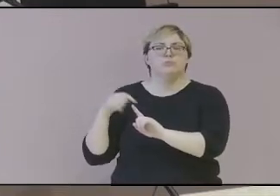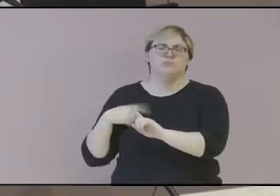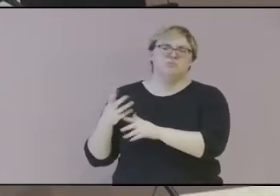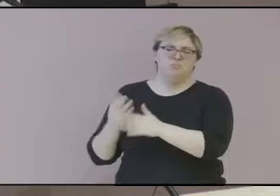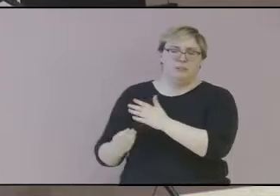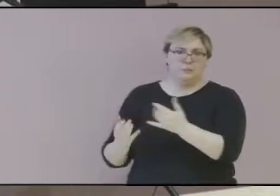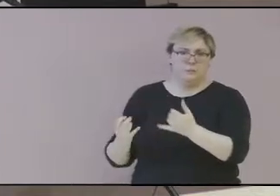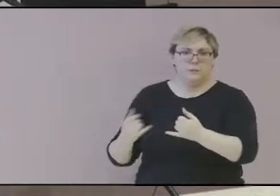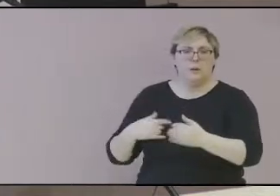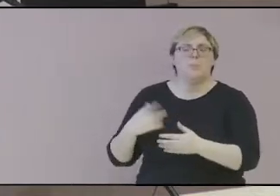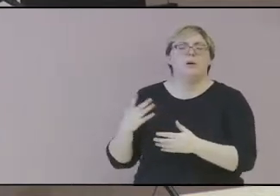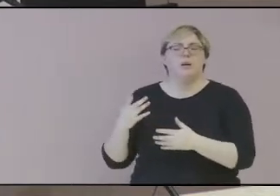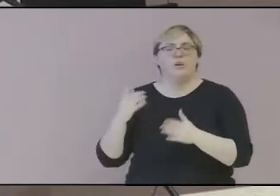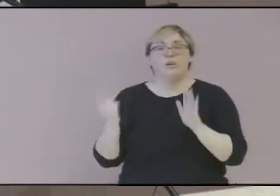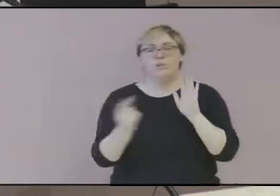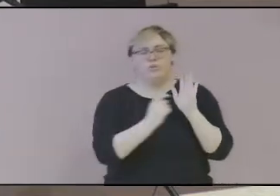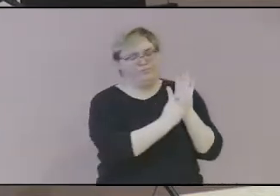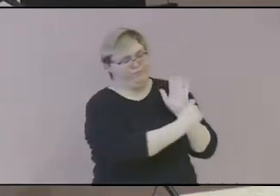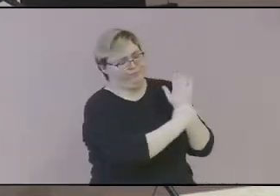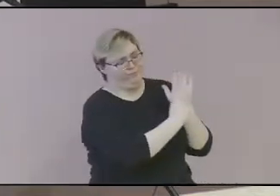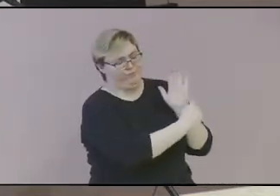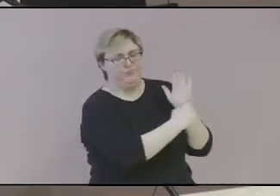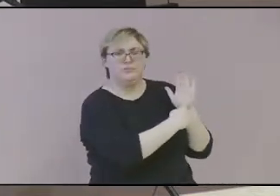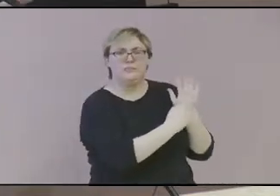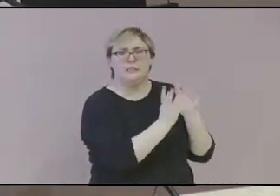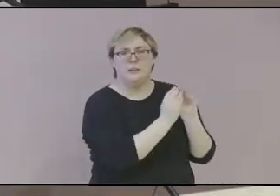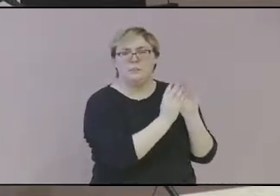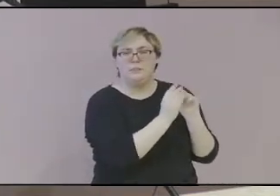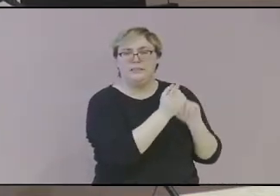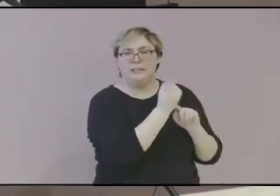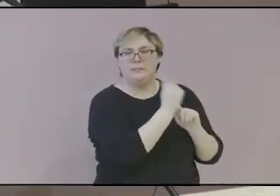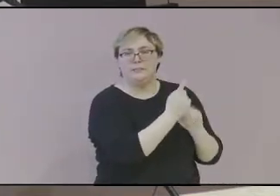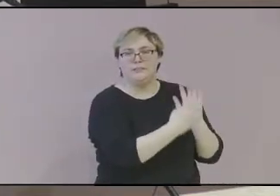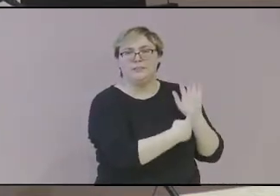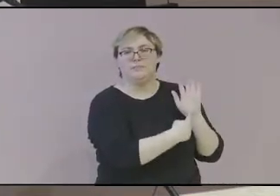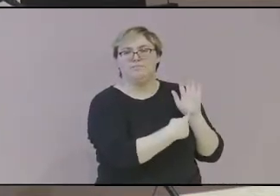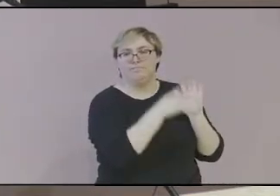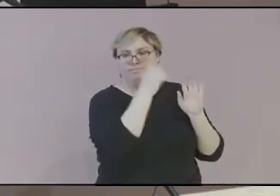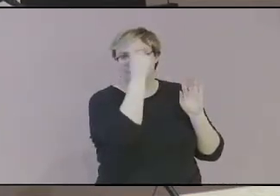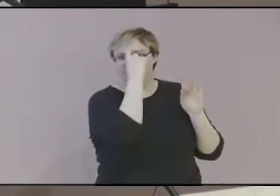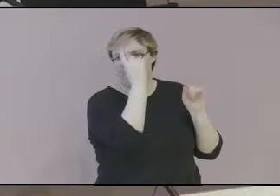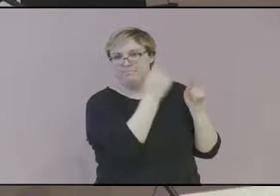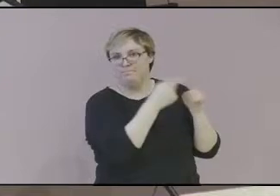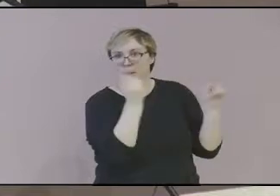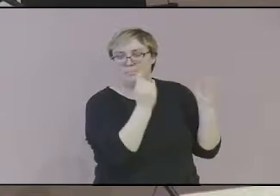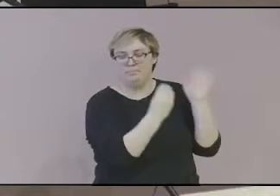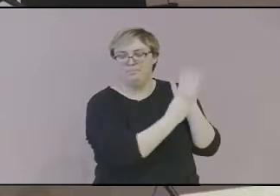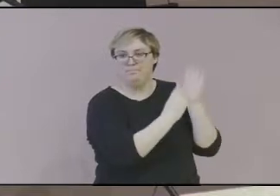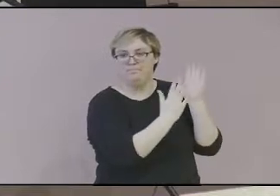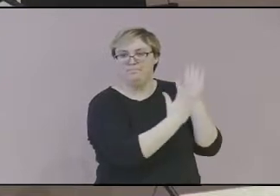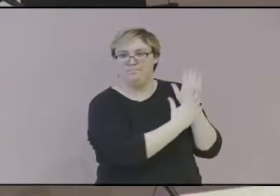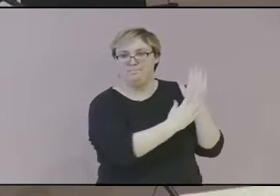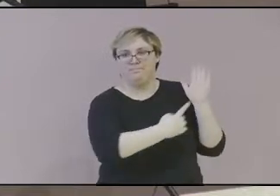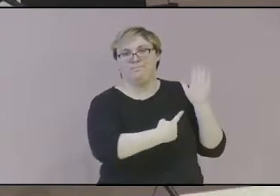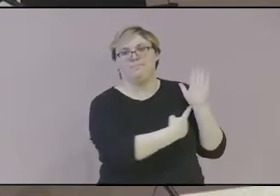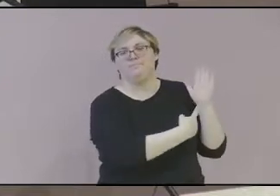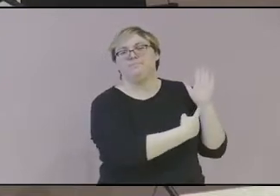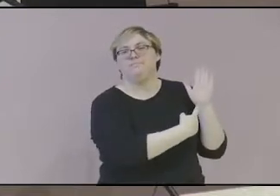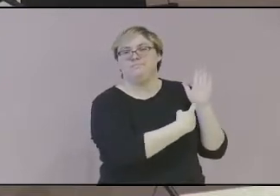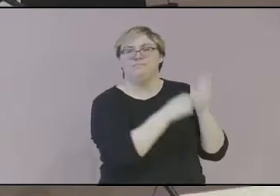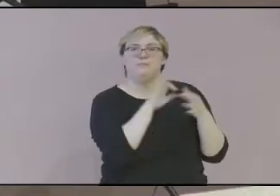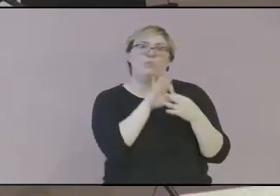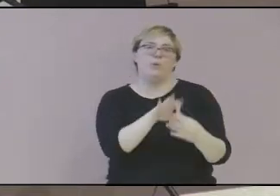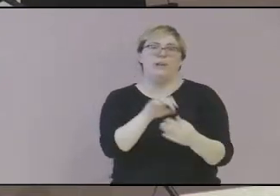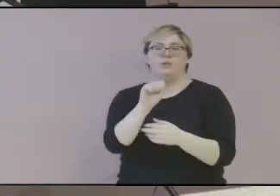actually disagreed, the one outspoken disabled member of the task force, on the consensus about SOFA